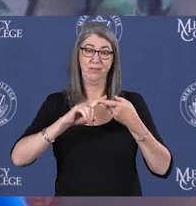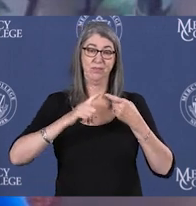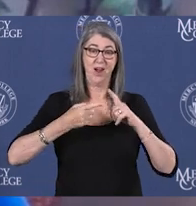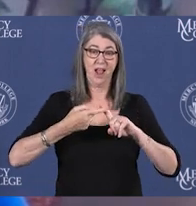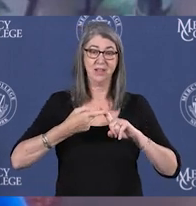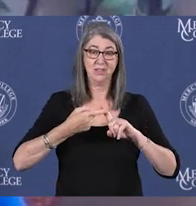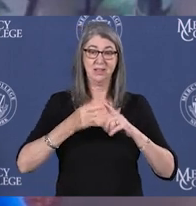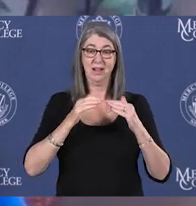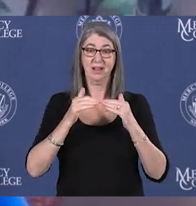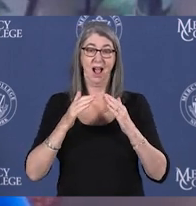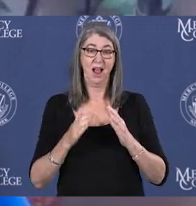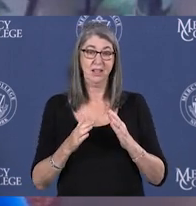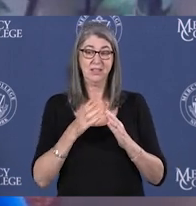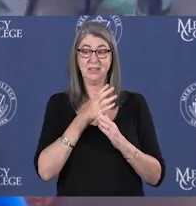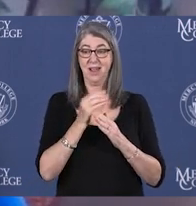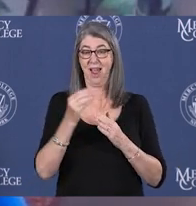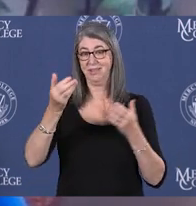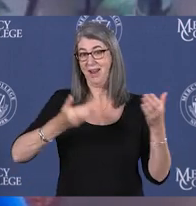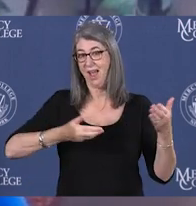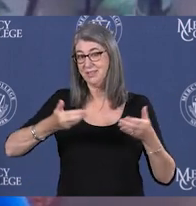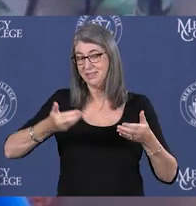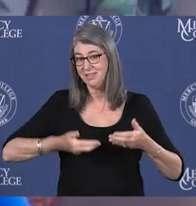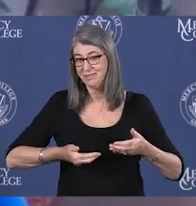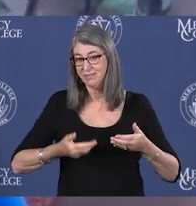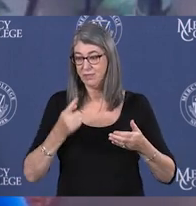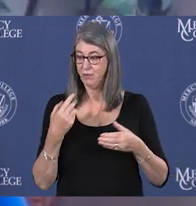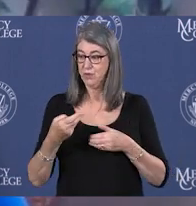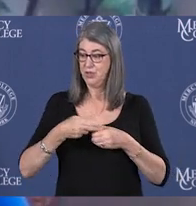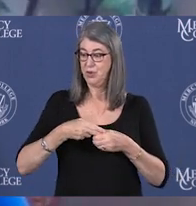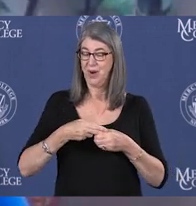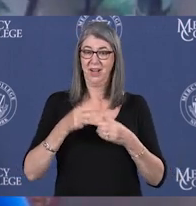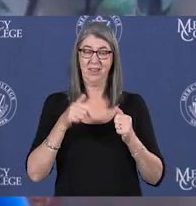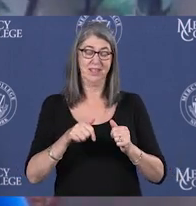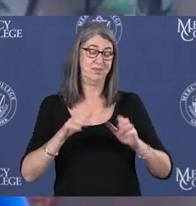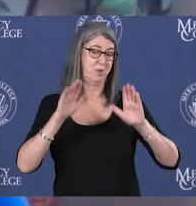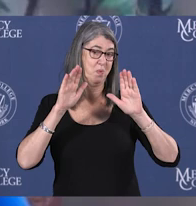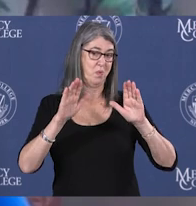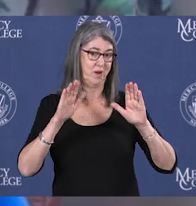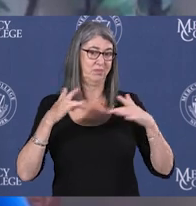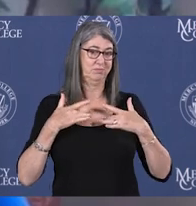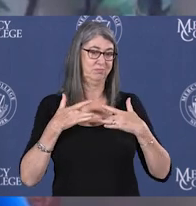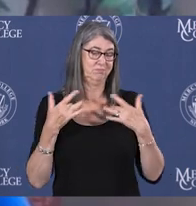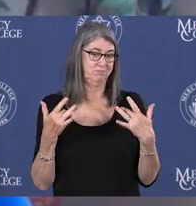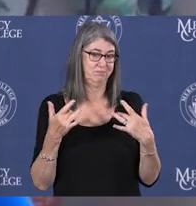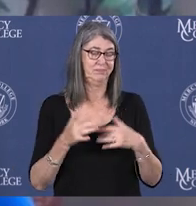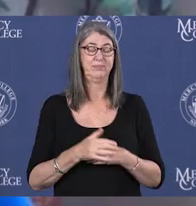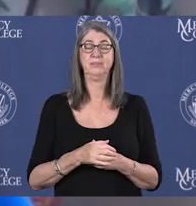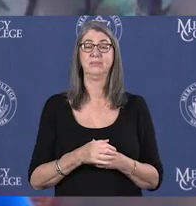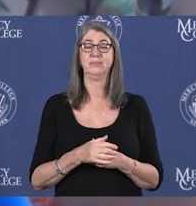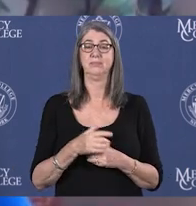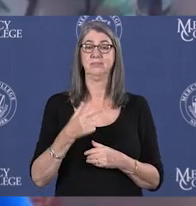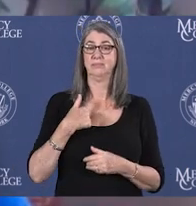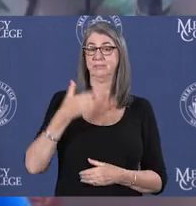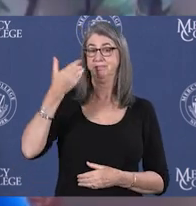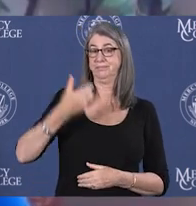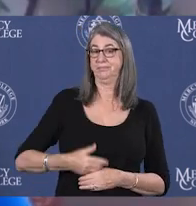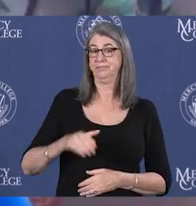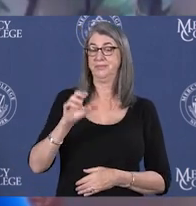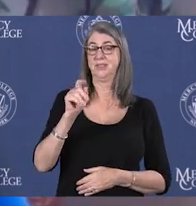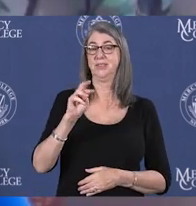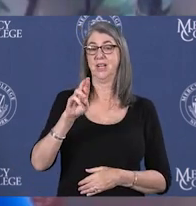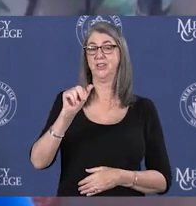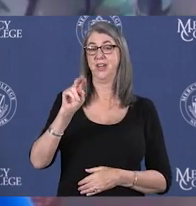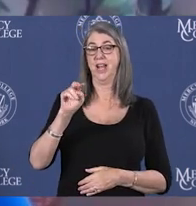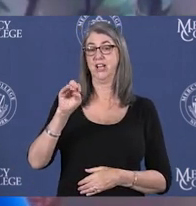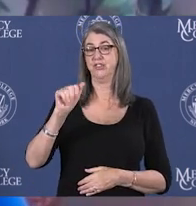friends, colleagues, and guests for joining this auspicious occasion. I am Dr. Andrea